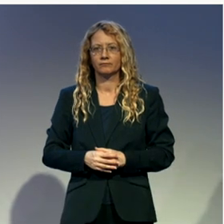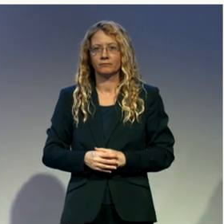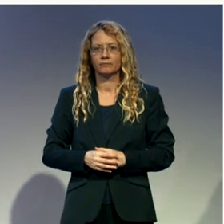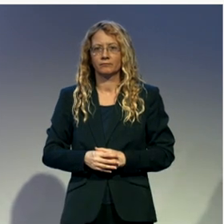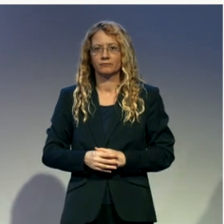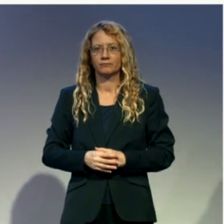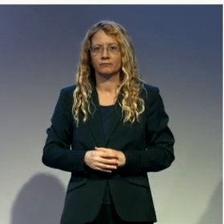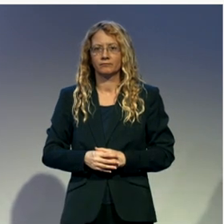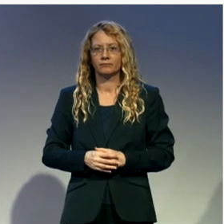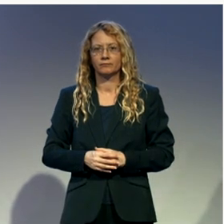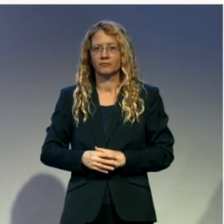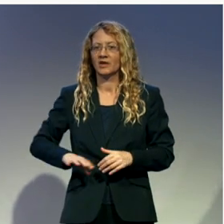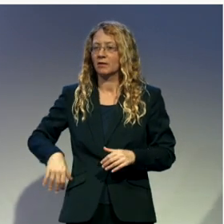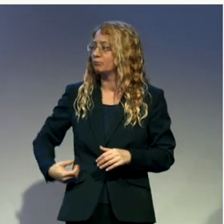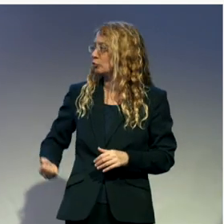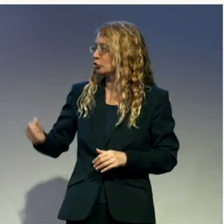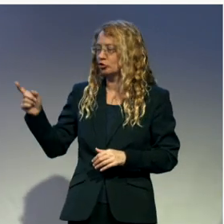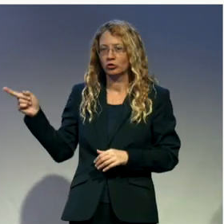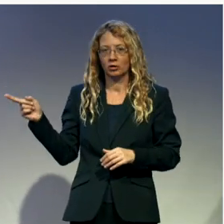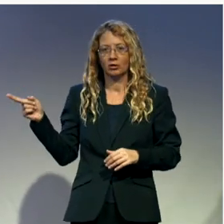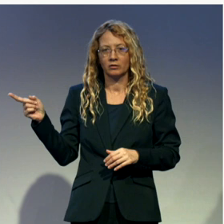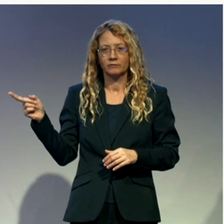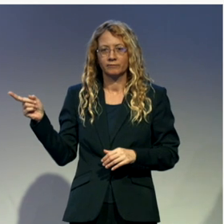Then India.